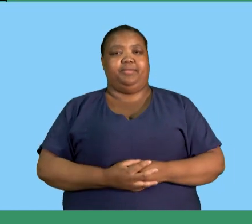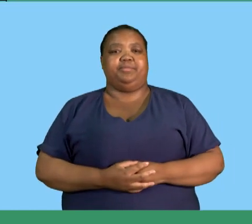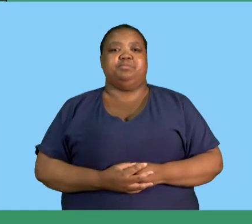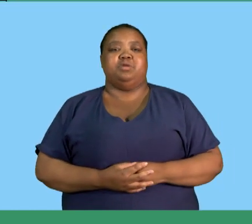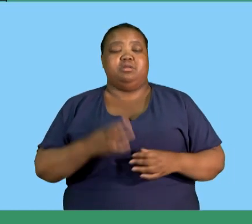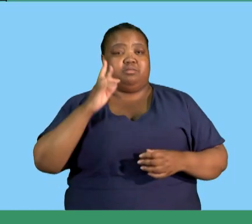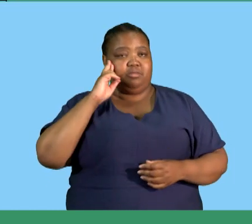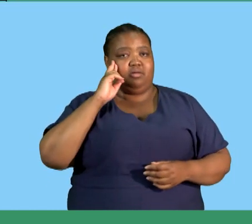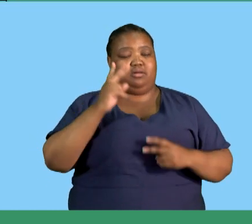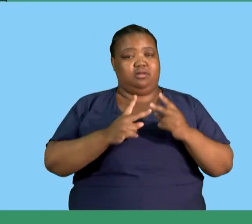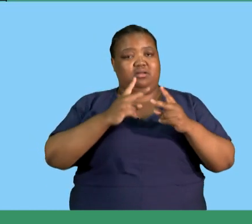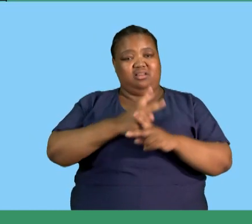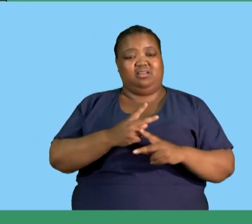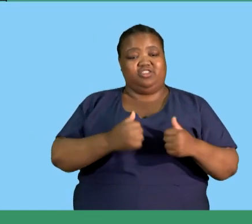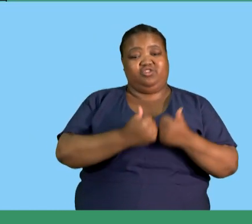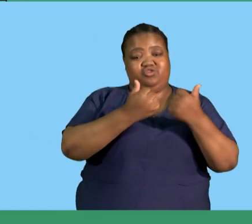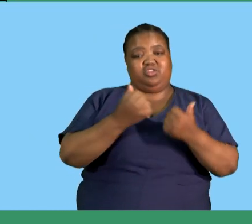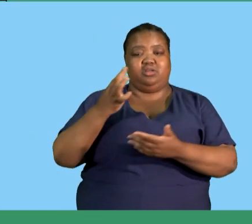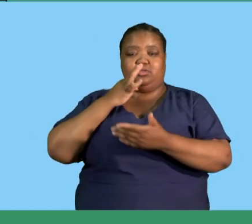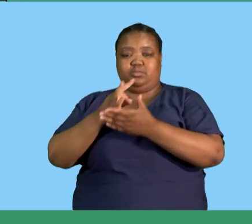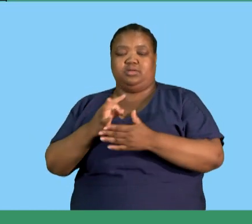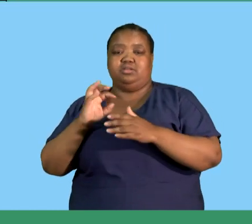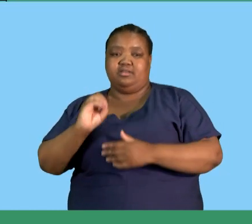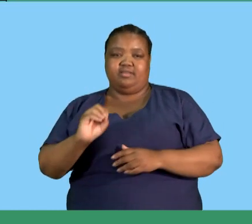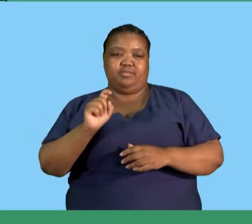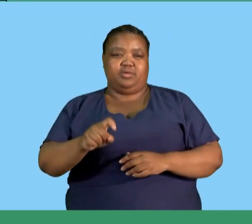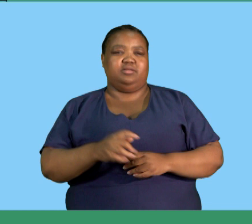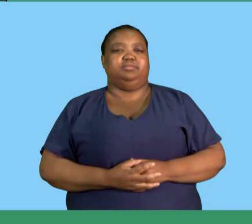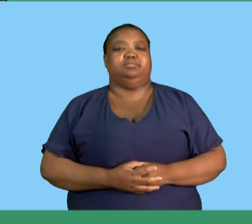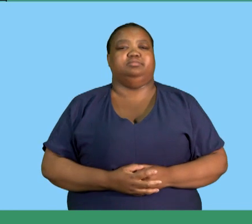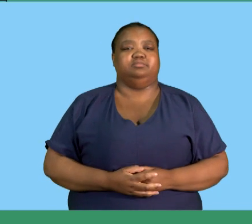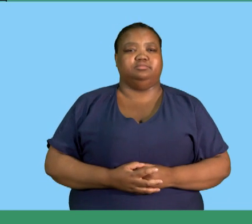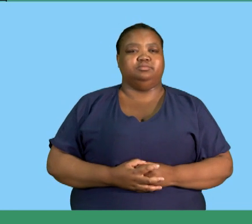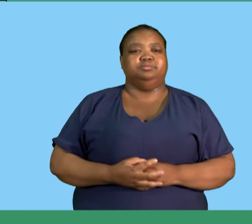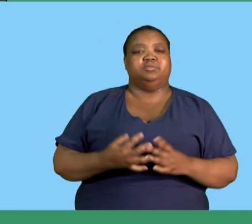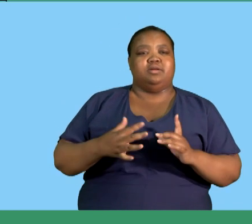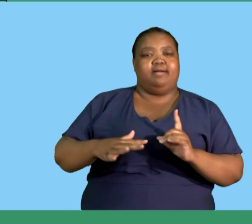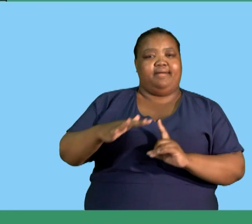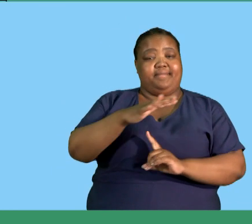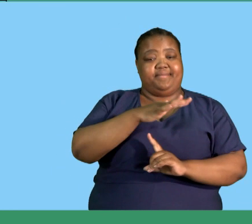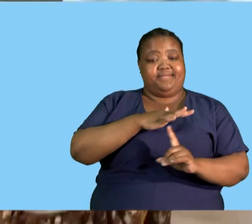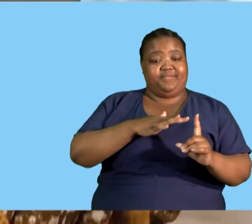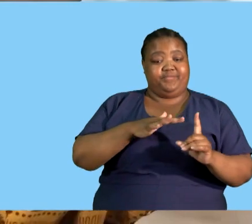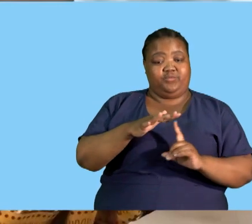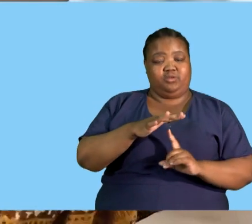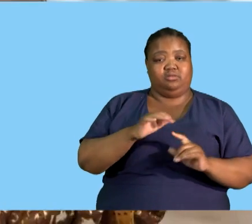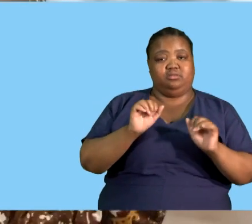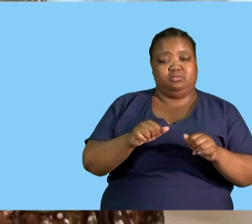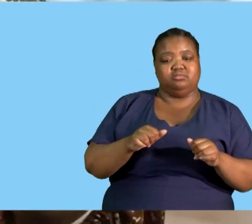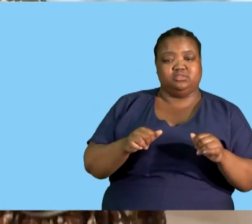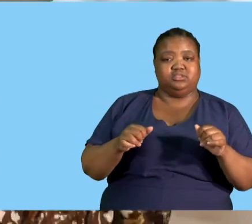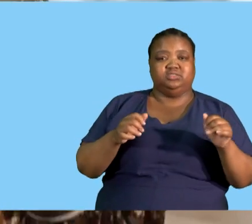products may not be environmentally friendly or may not be recyclable. It is very important that we try